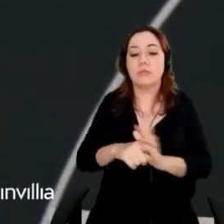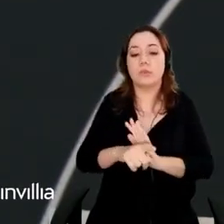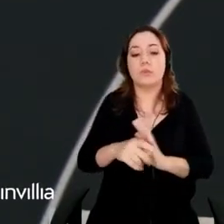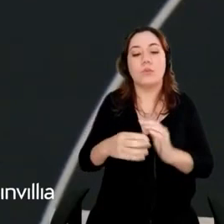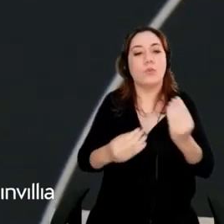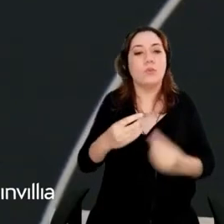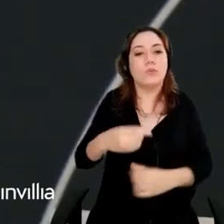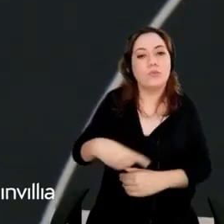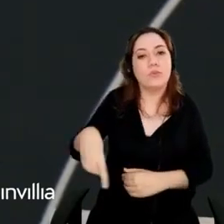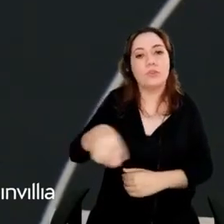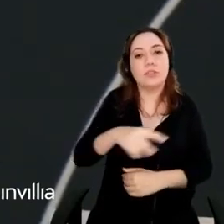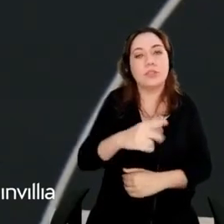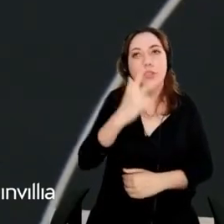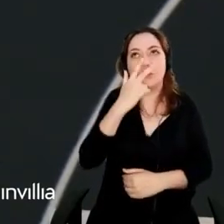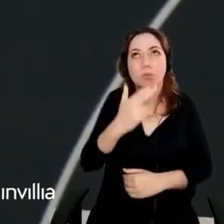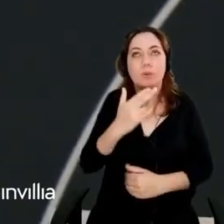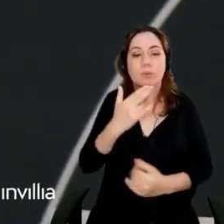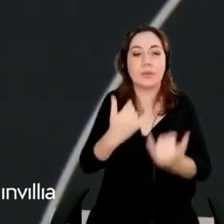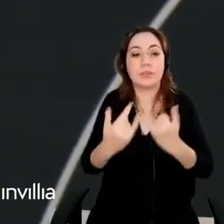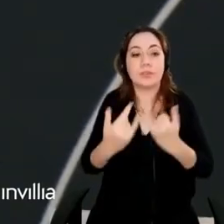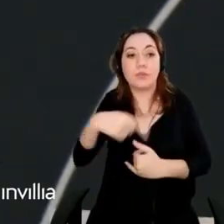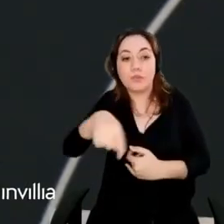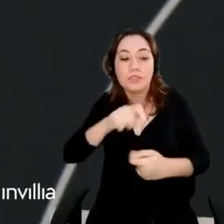of your actions, of what you're doing